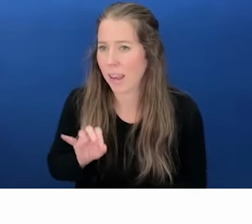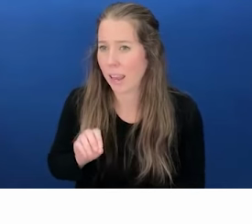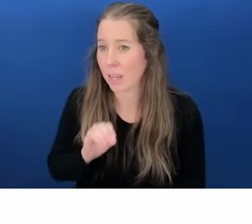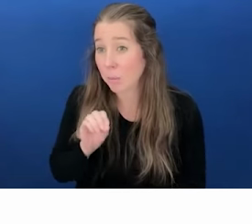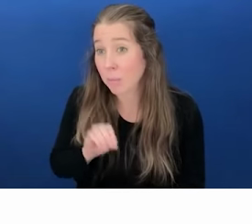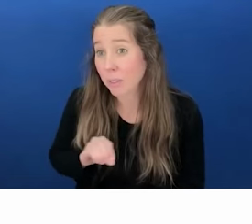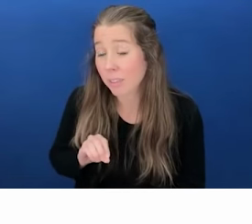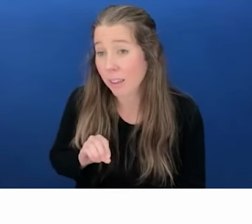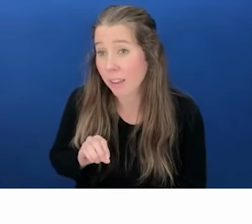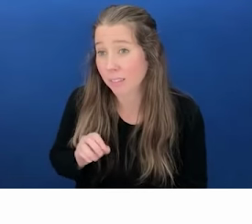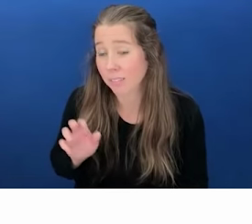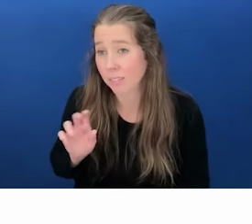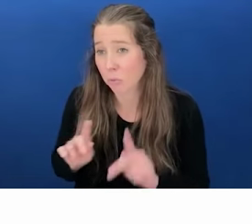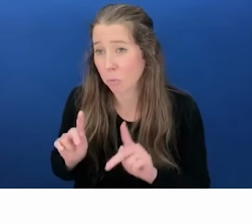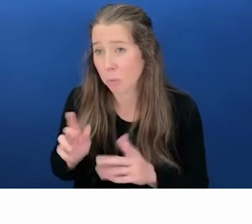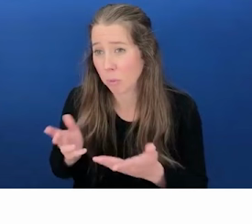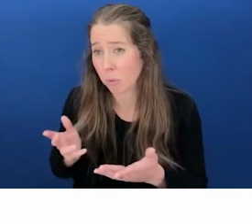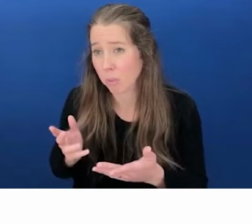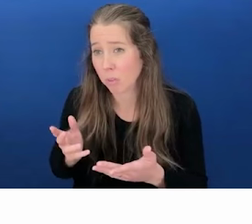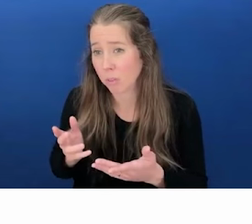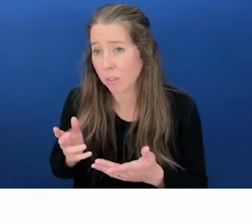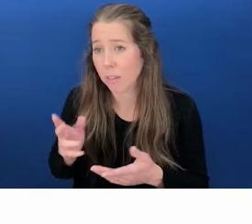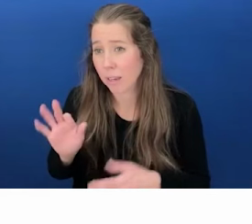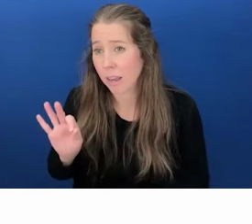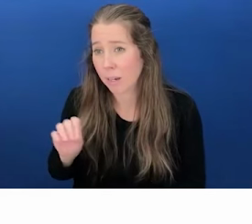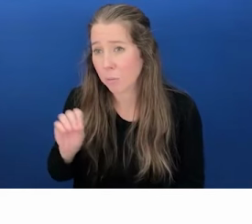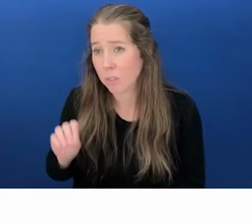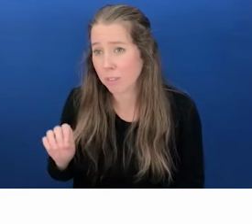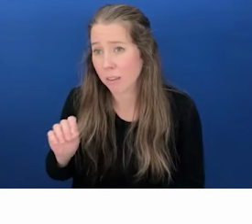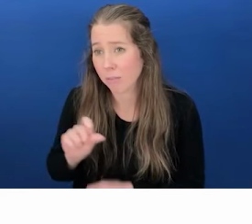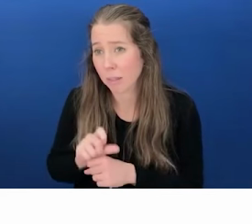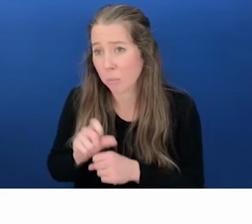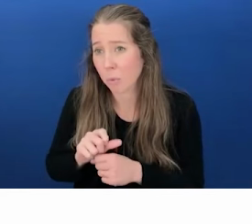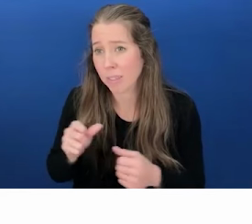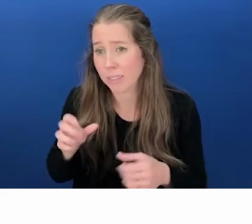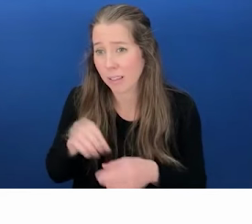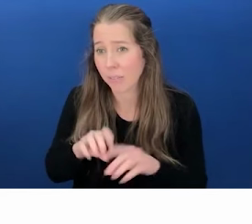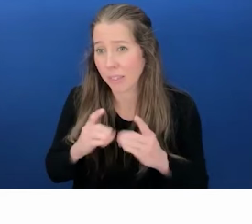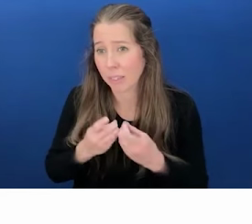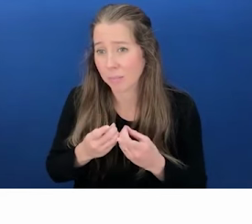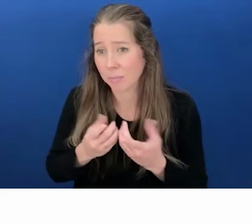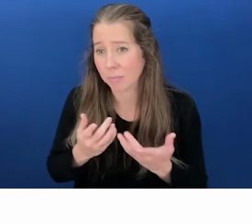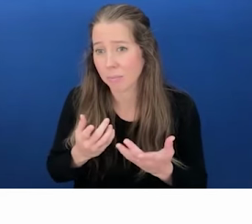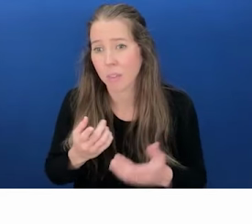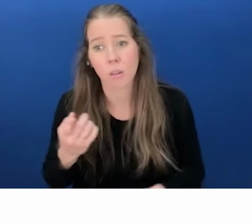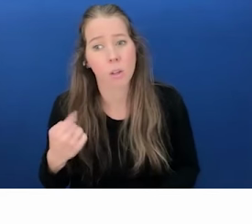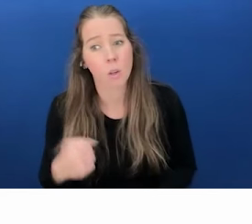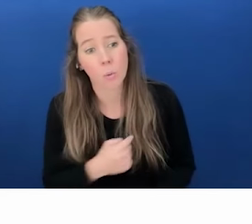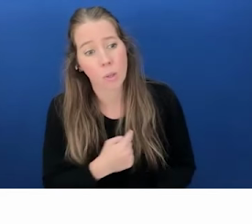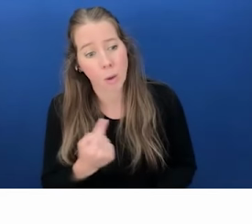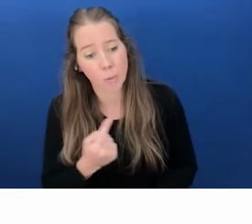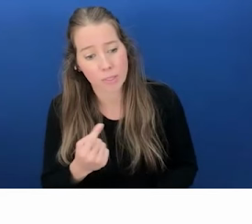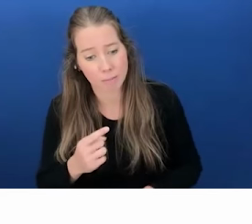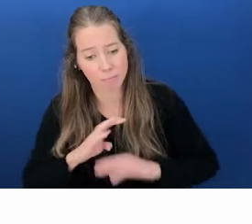90% of the constituency, right? 90% of the employees within the district. And so we We always meet our quota